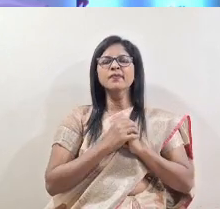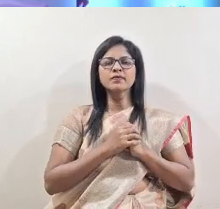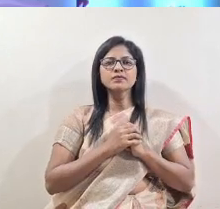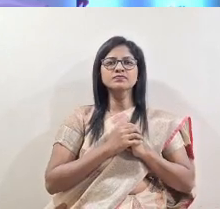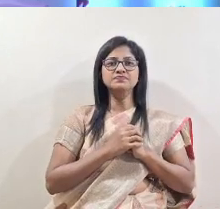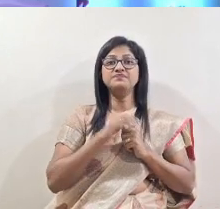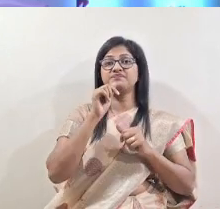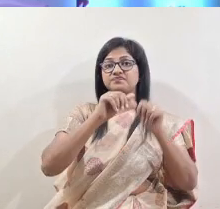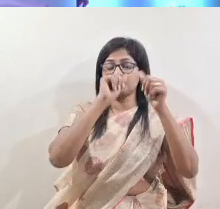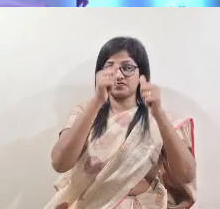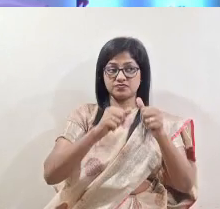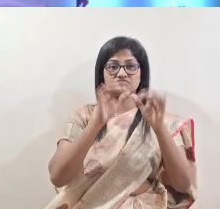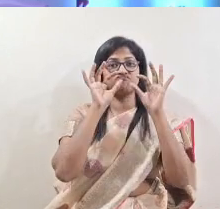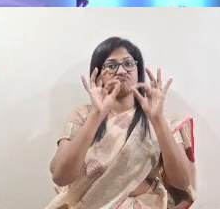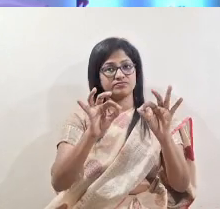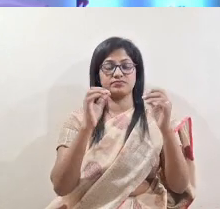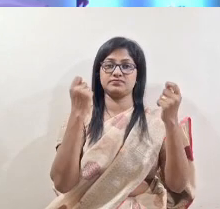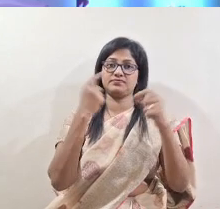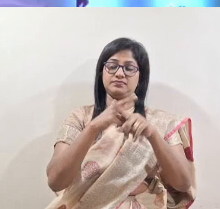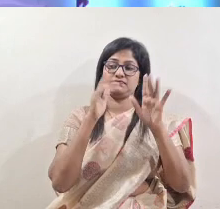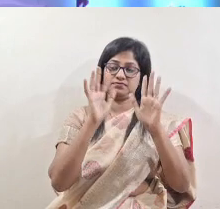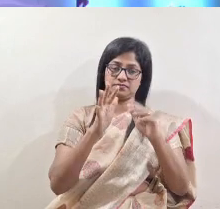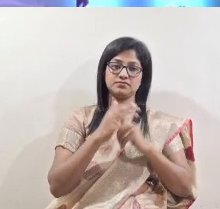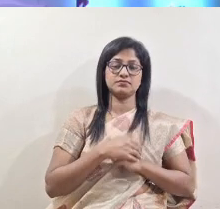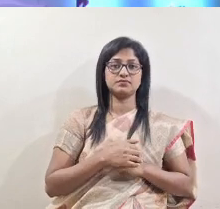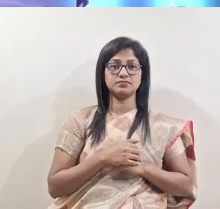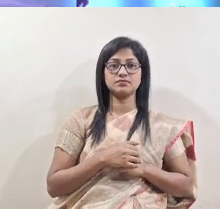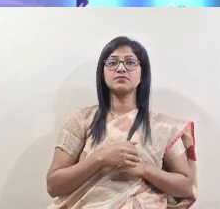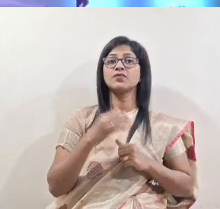but the model performs reasonably well.